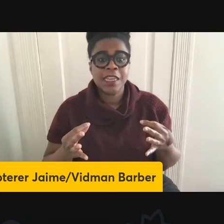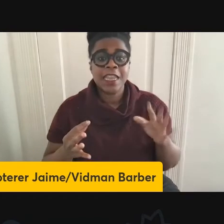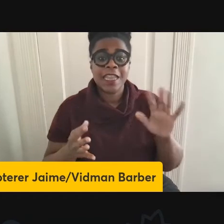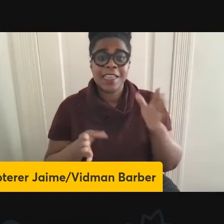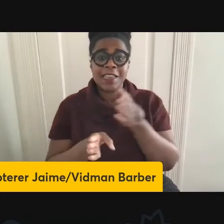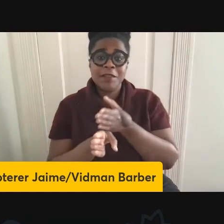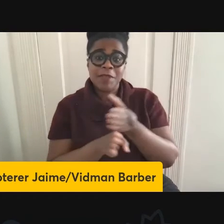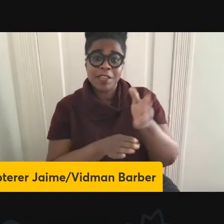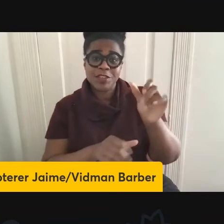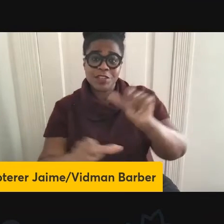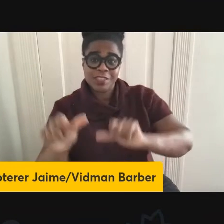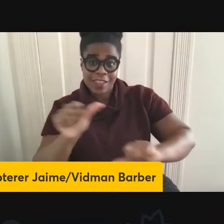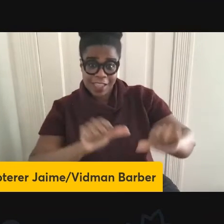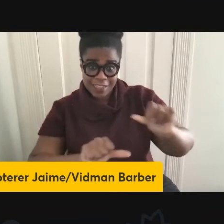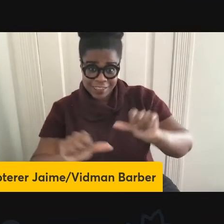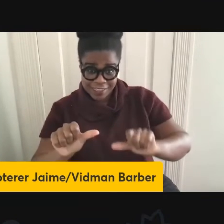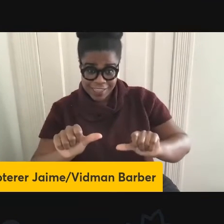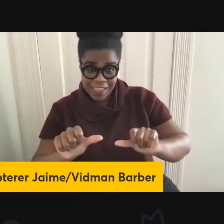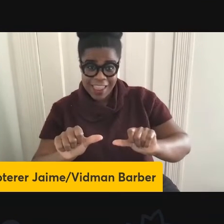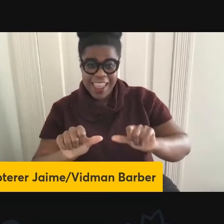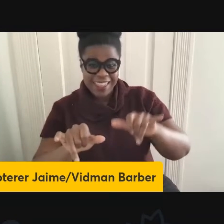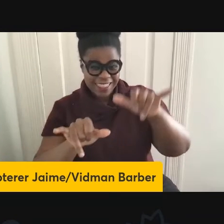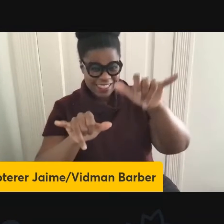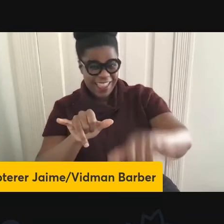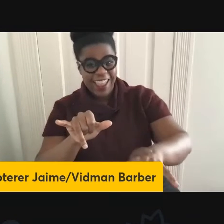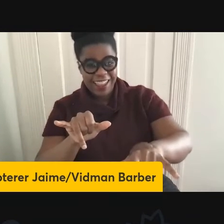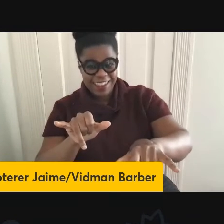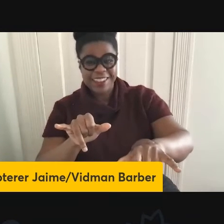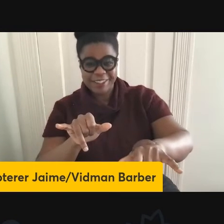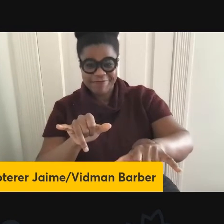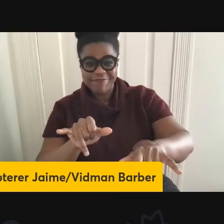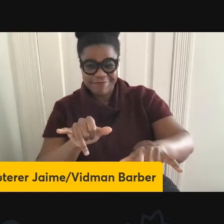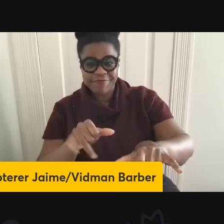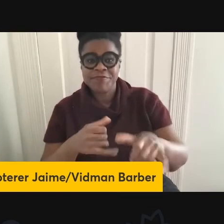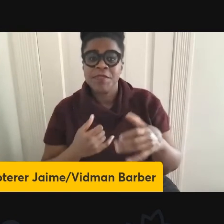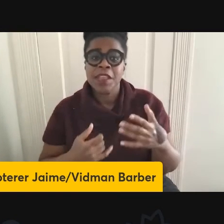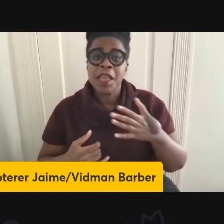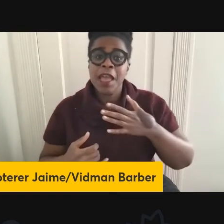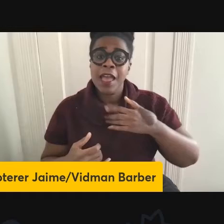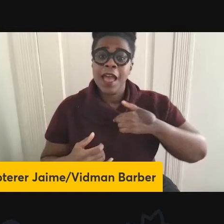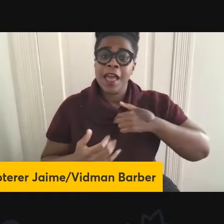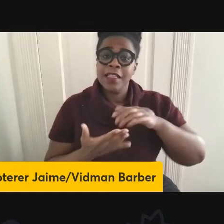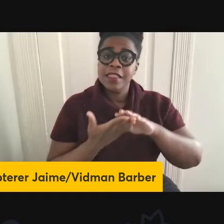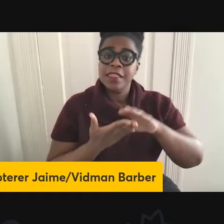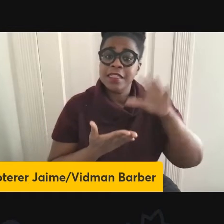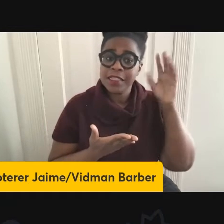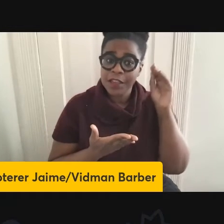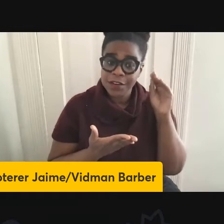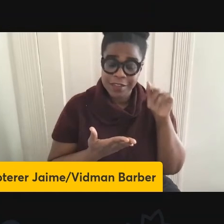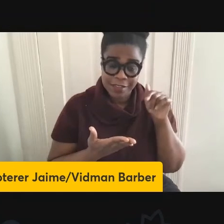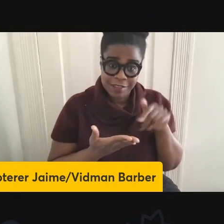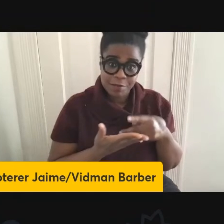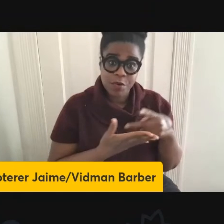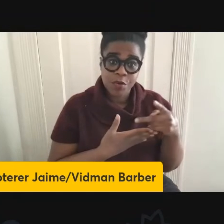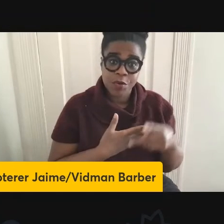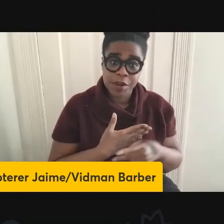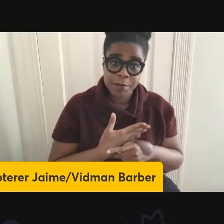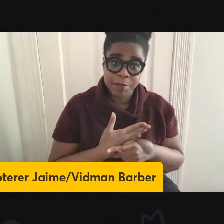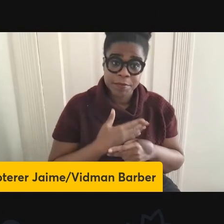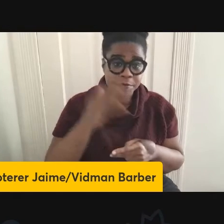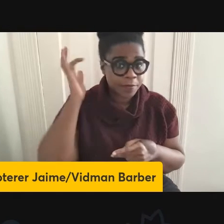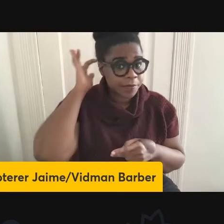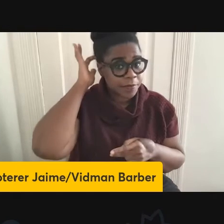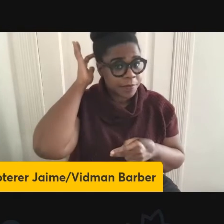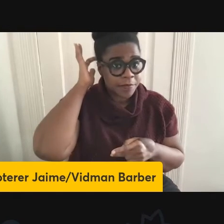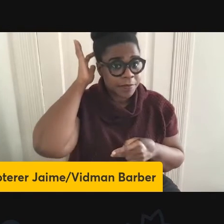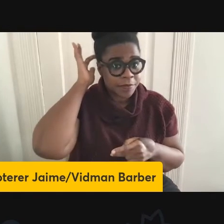in science, but also to stay in science. And part of what I learned in that program was that